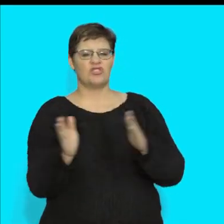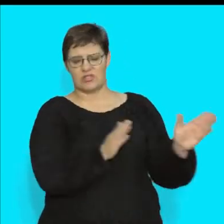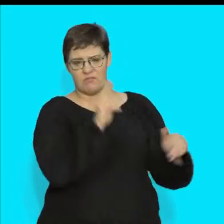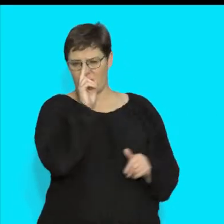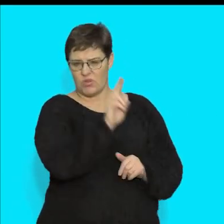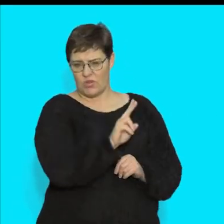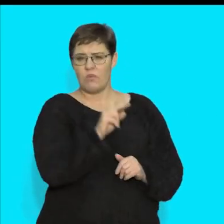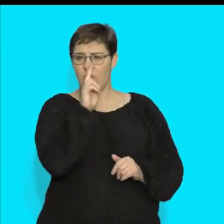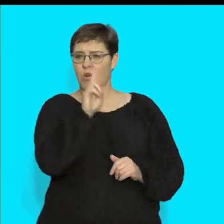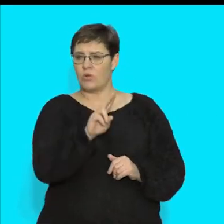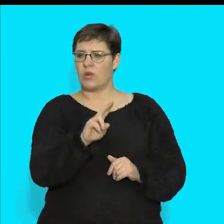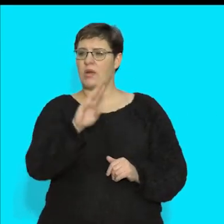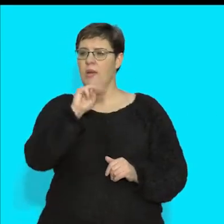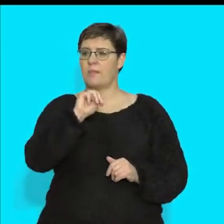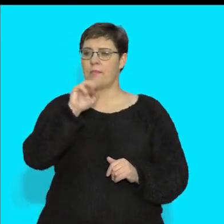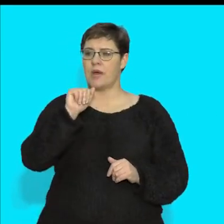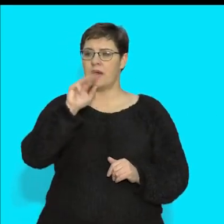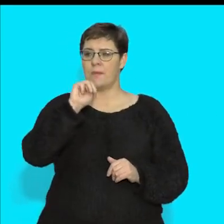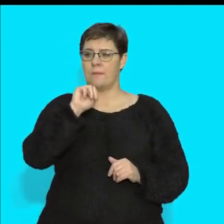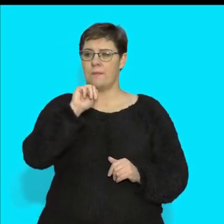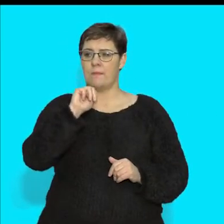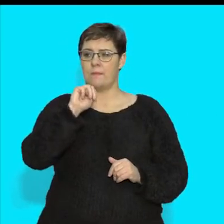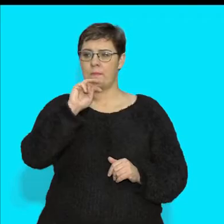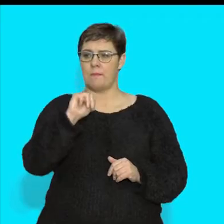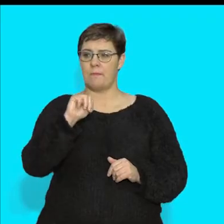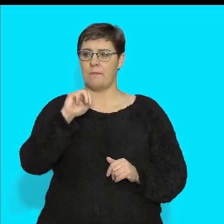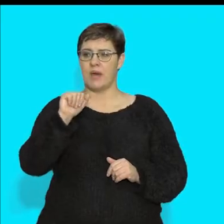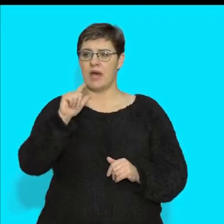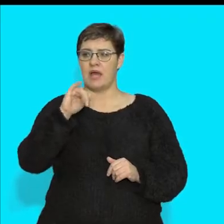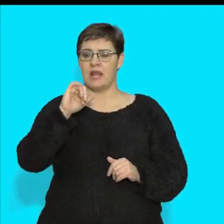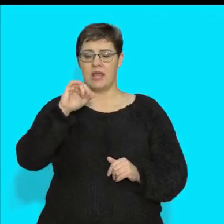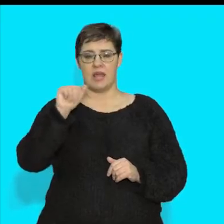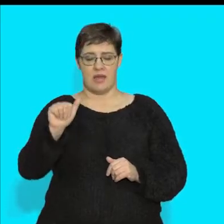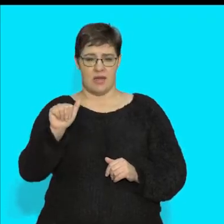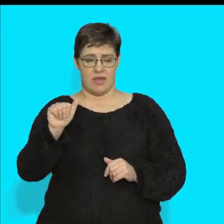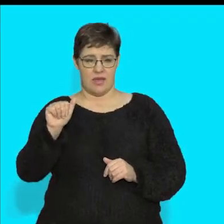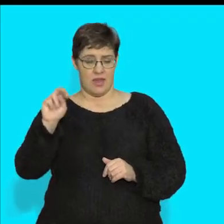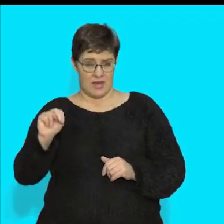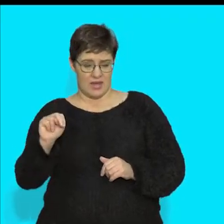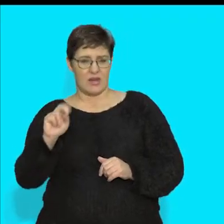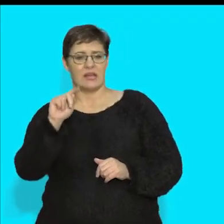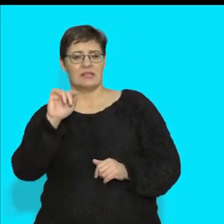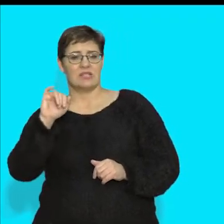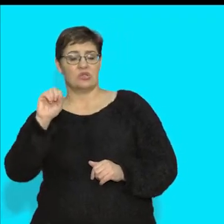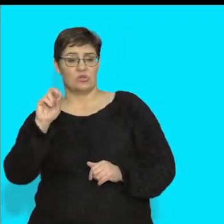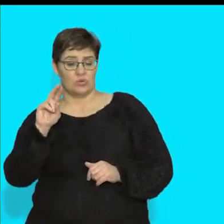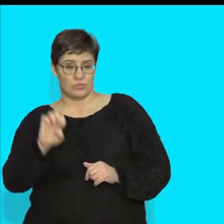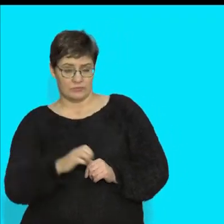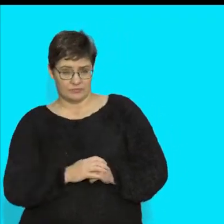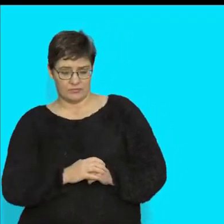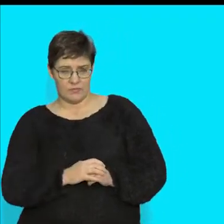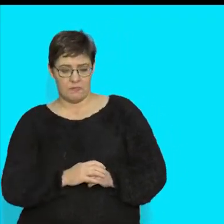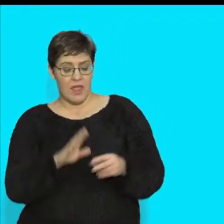at mammalian tissue. Okay. But what it is, just remember, it's made up of